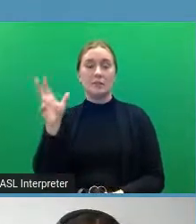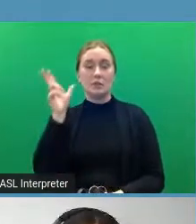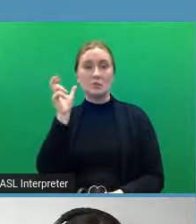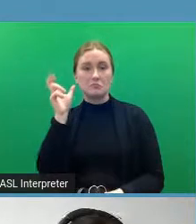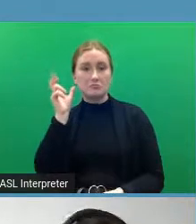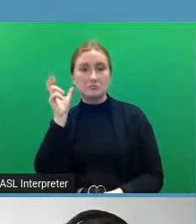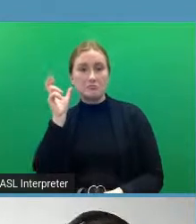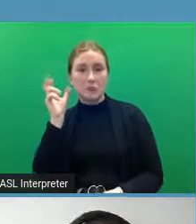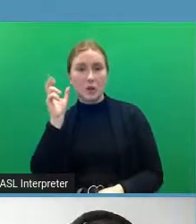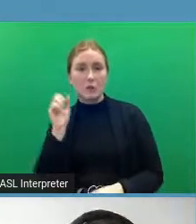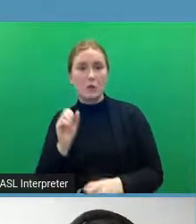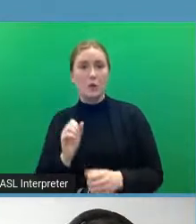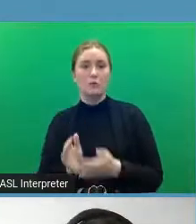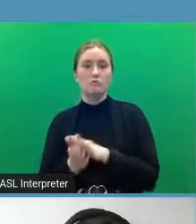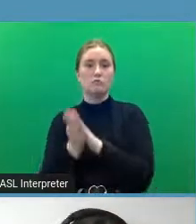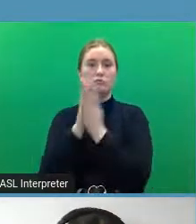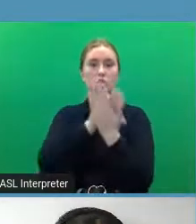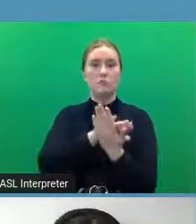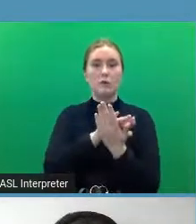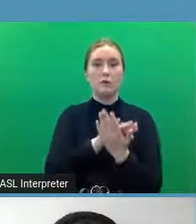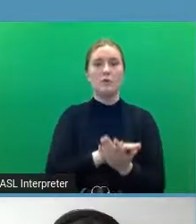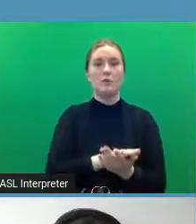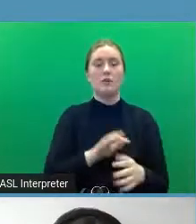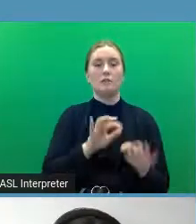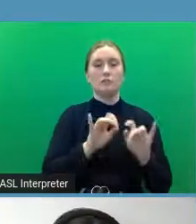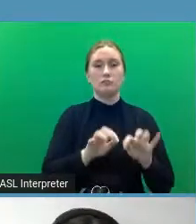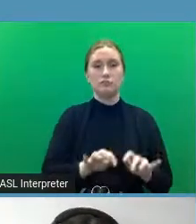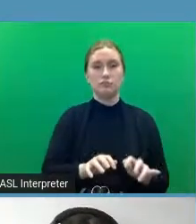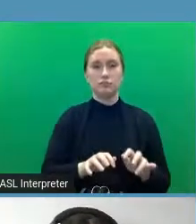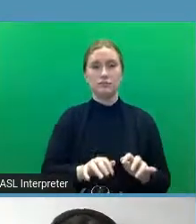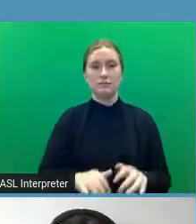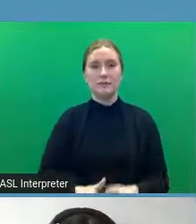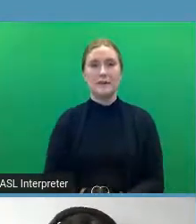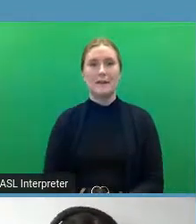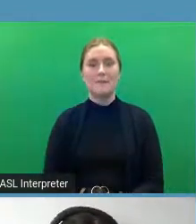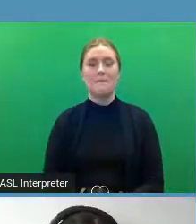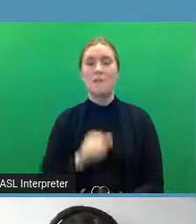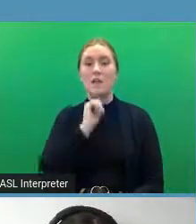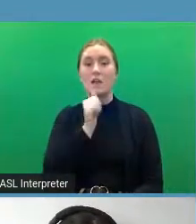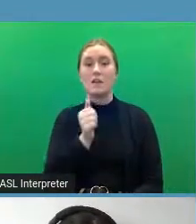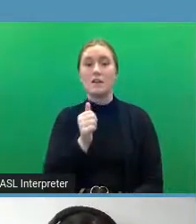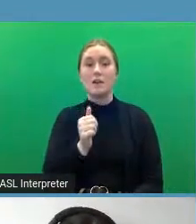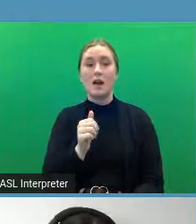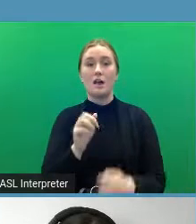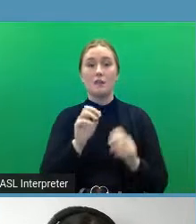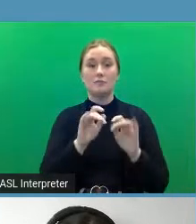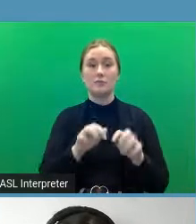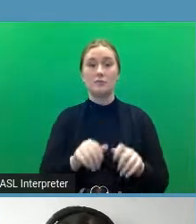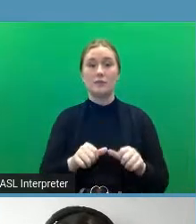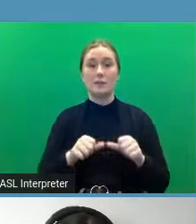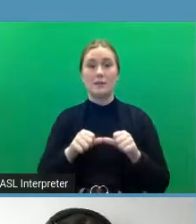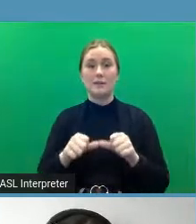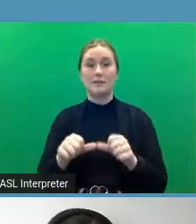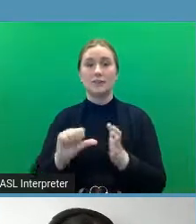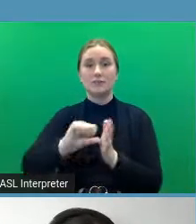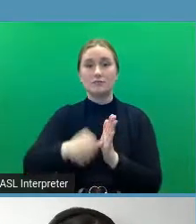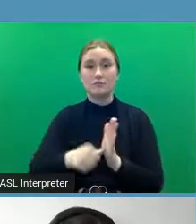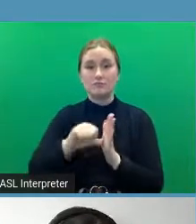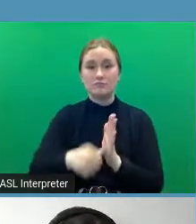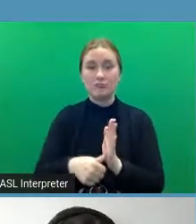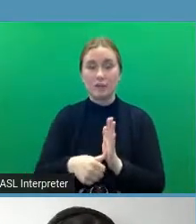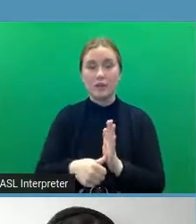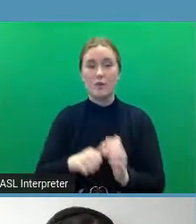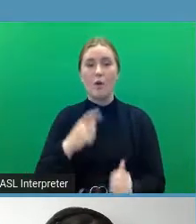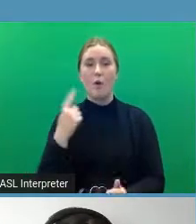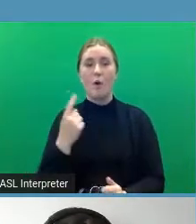are burned into the video image. So they are not stored as text, but are permanently part of the image. They will always be